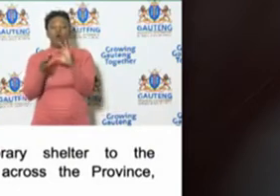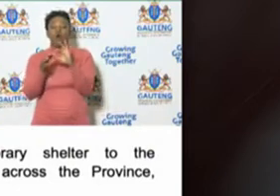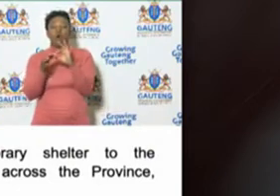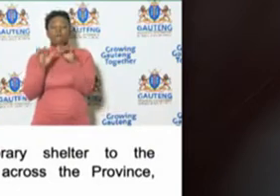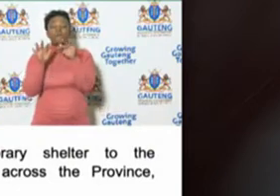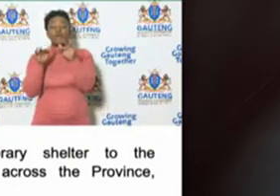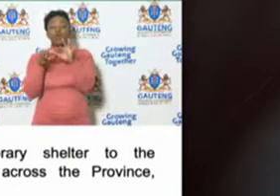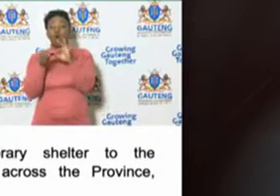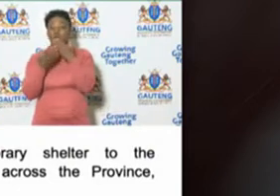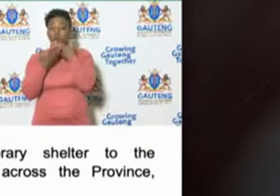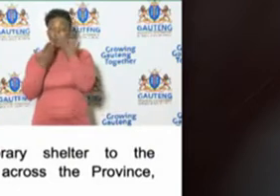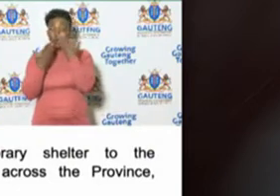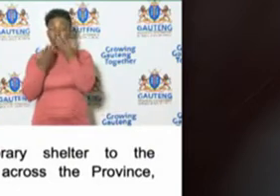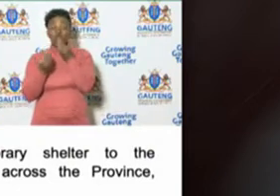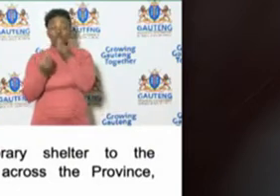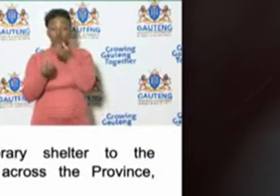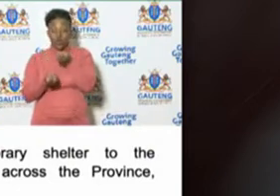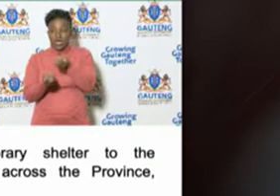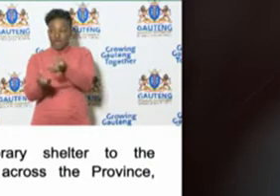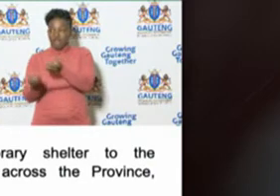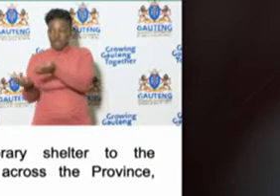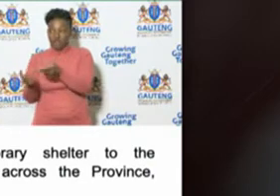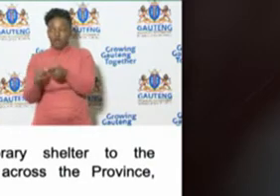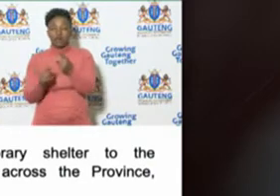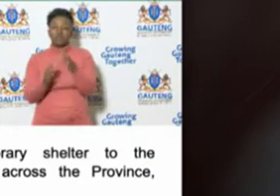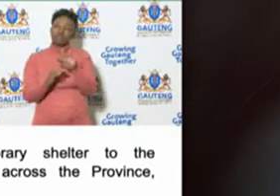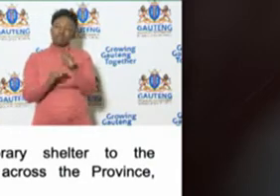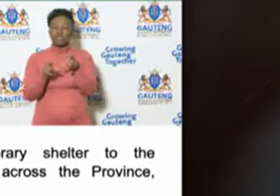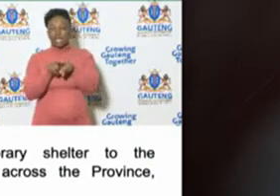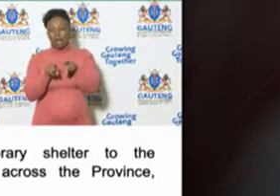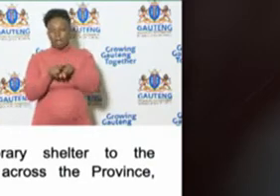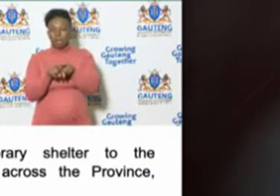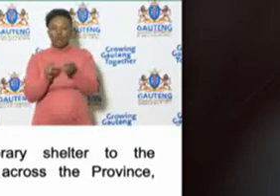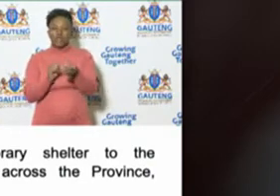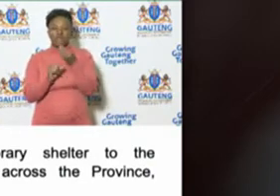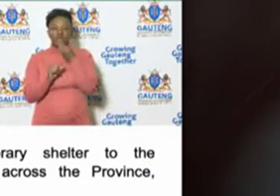providing food to is still more or less the same,